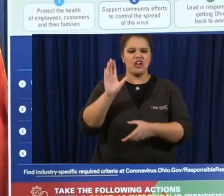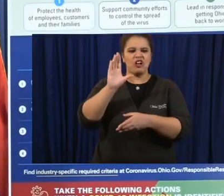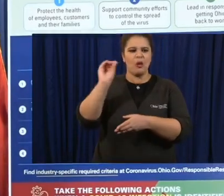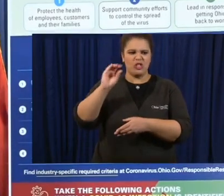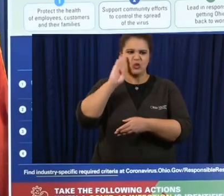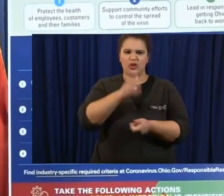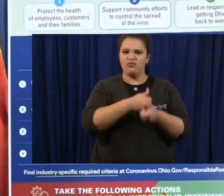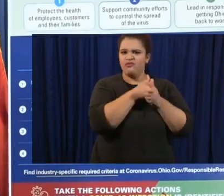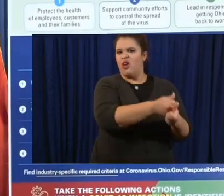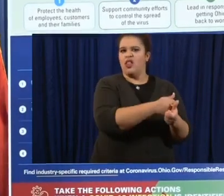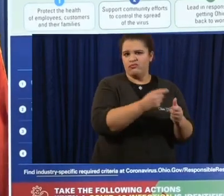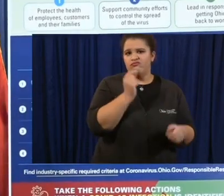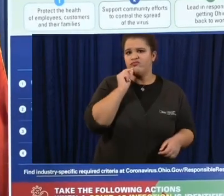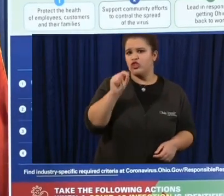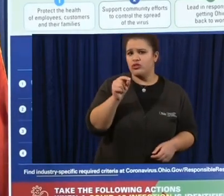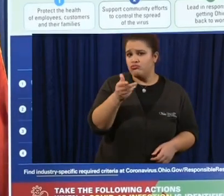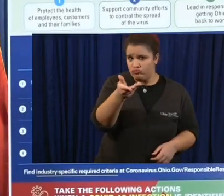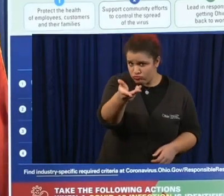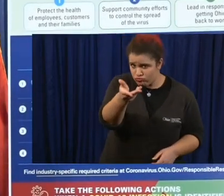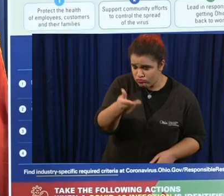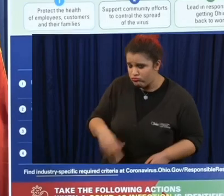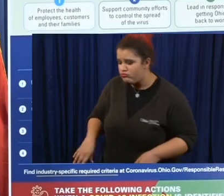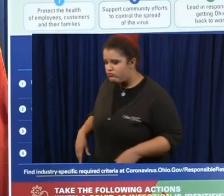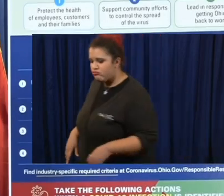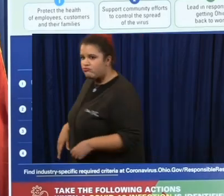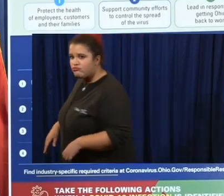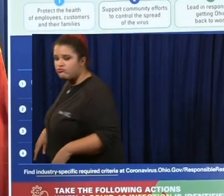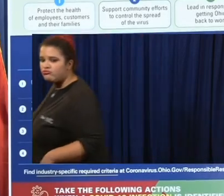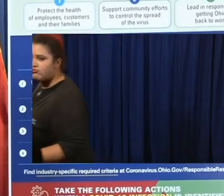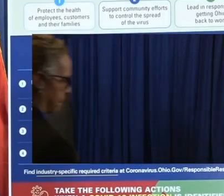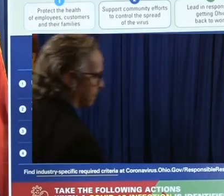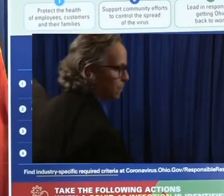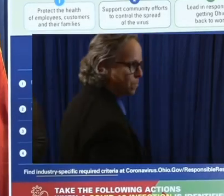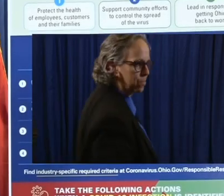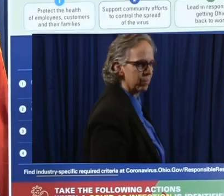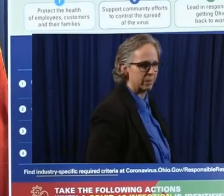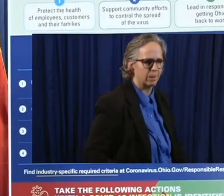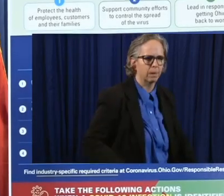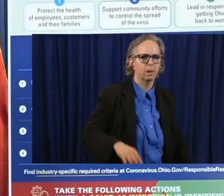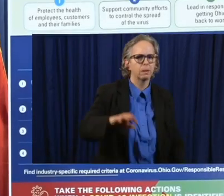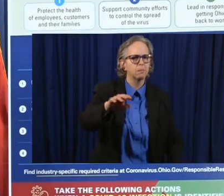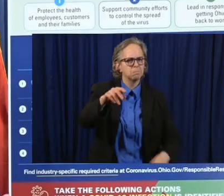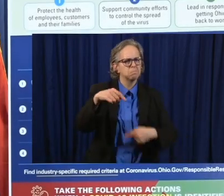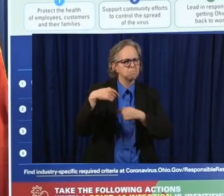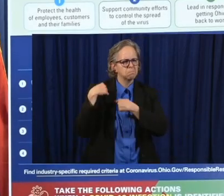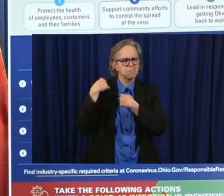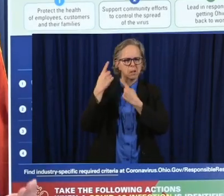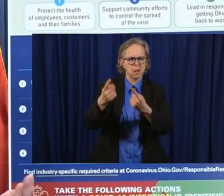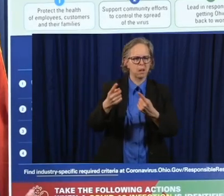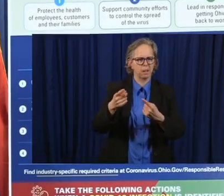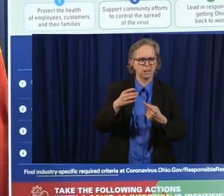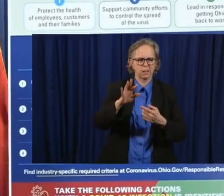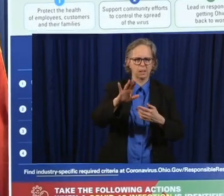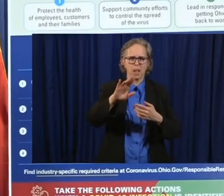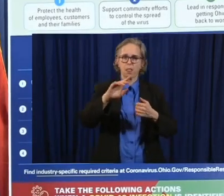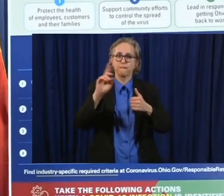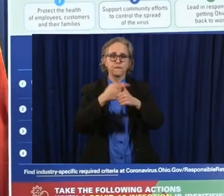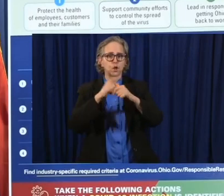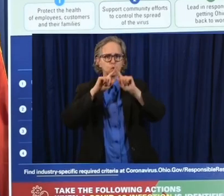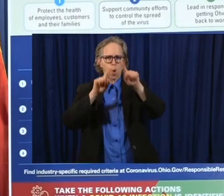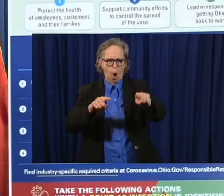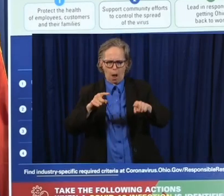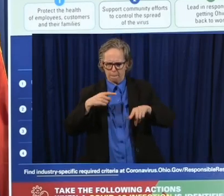Andy, we've had very good experience when we issued the first orders. Were there a few exceptions? Well, sure,